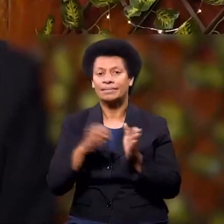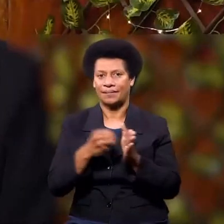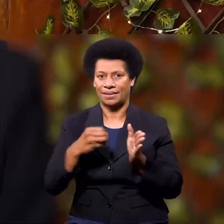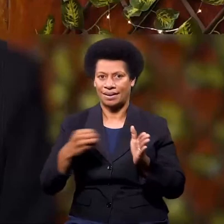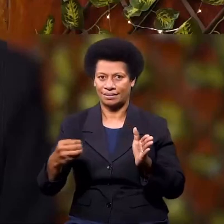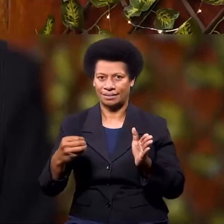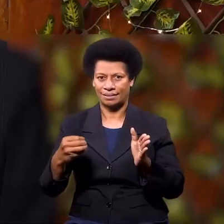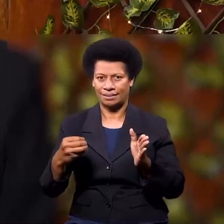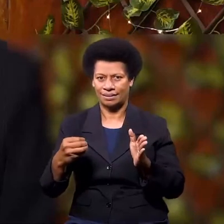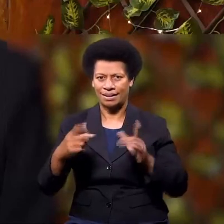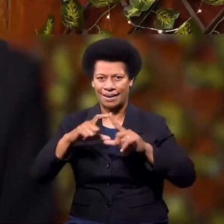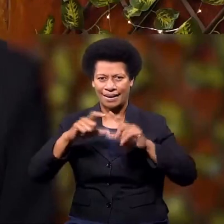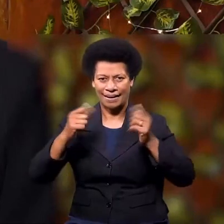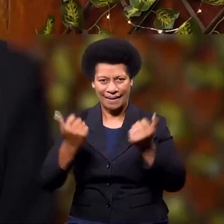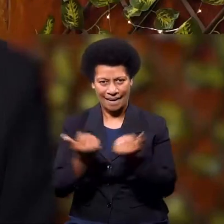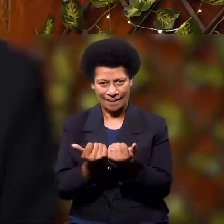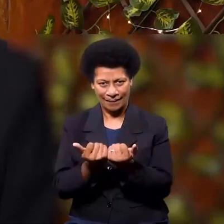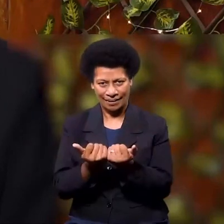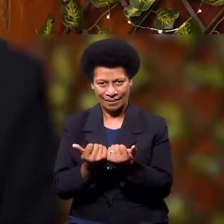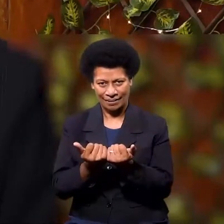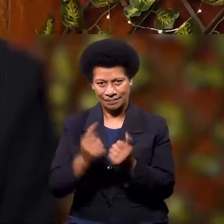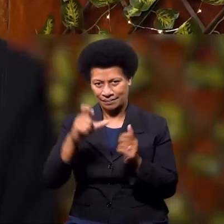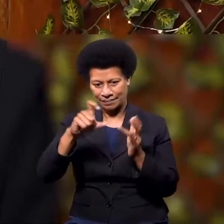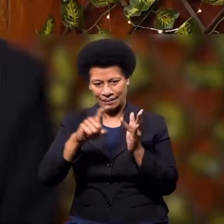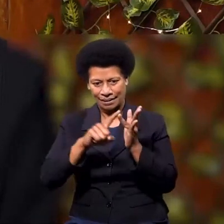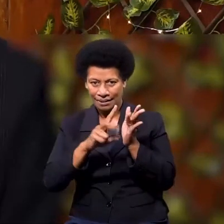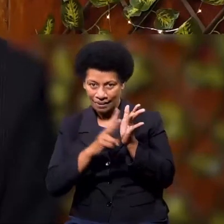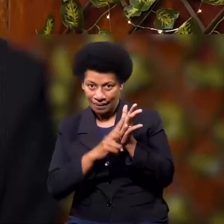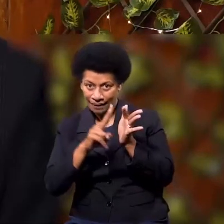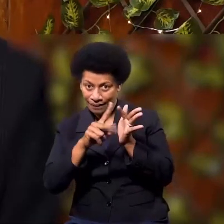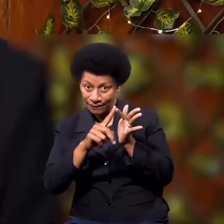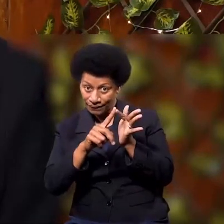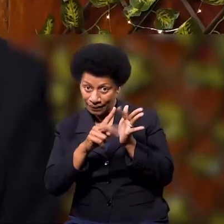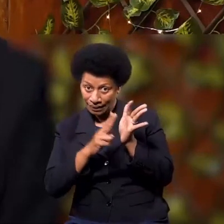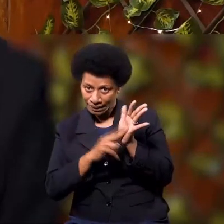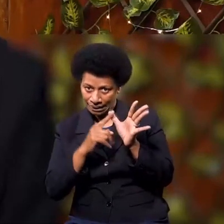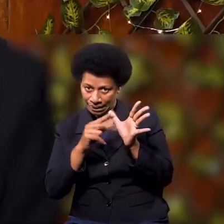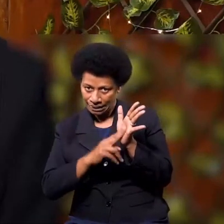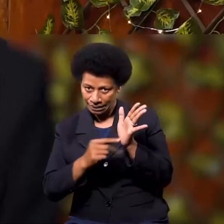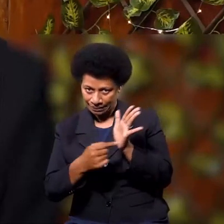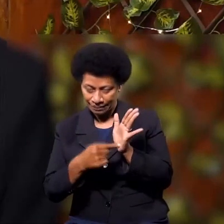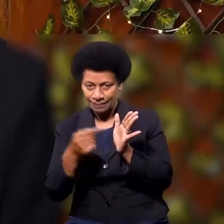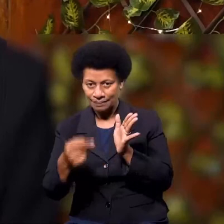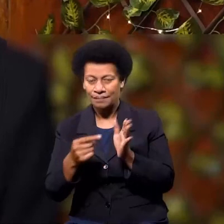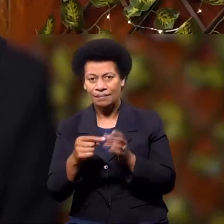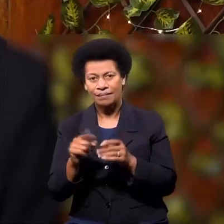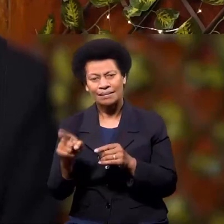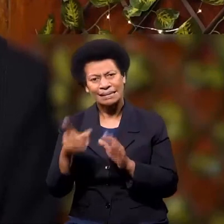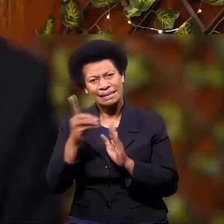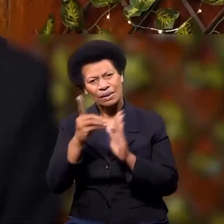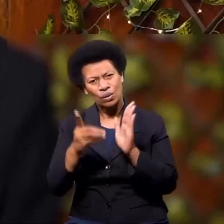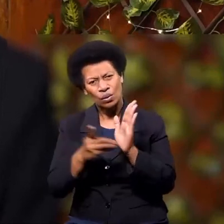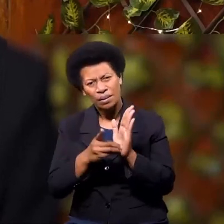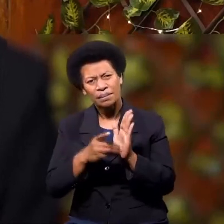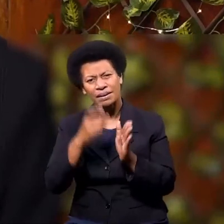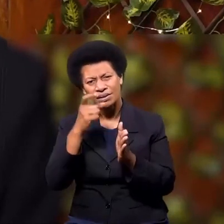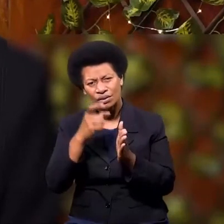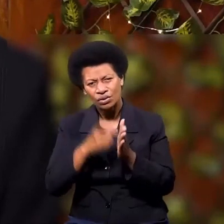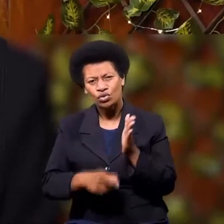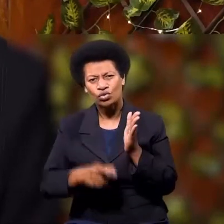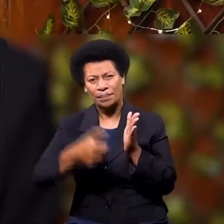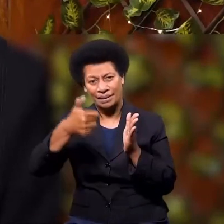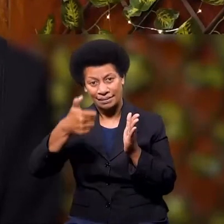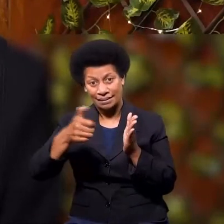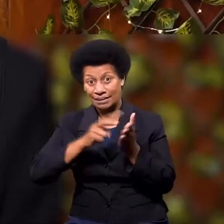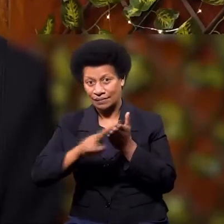Everlasting Covenant. This week, it is entitled, To Love the Lord Your God. Our memory text is from Deuteronomy